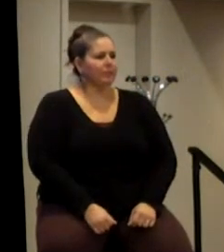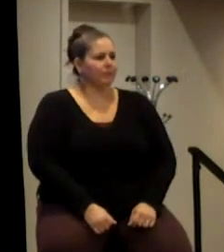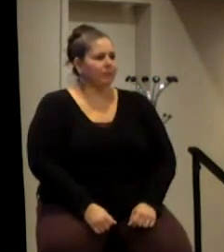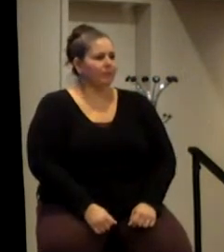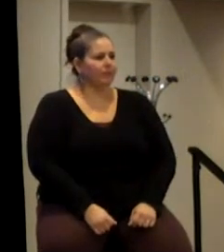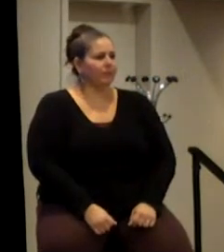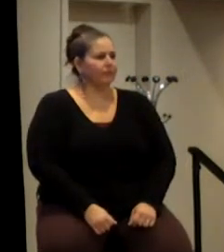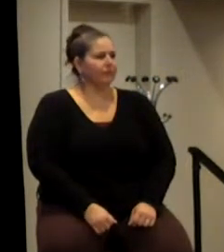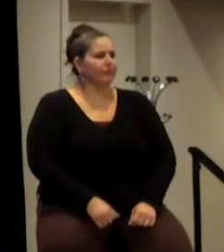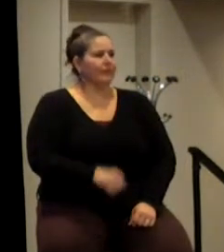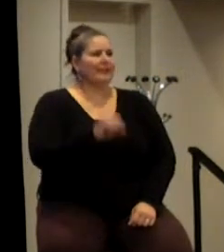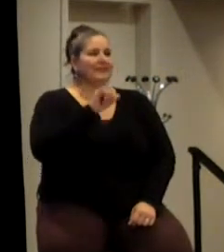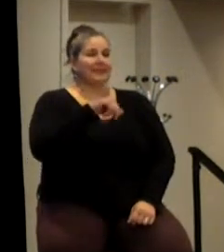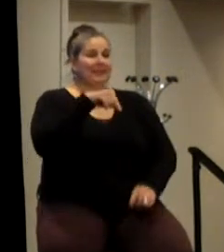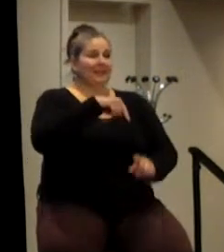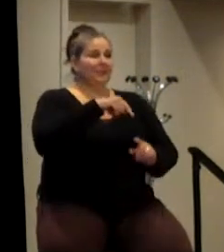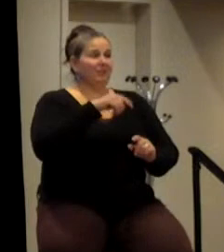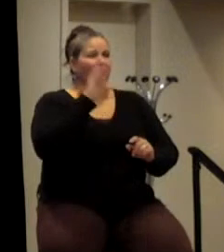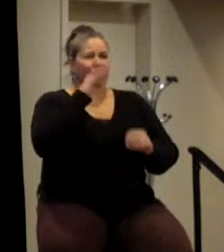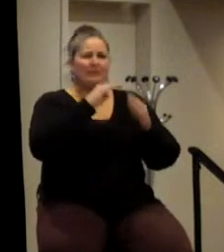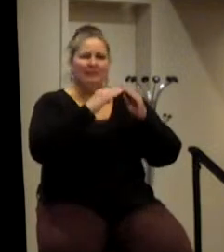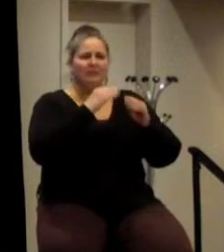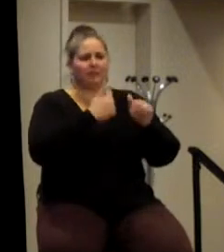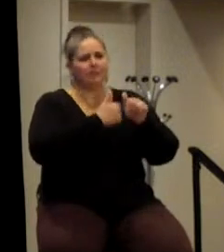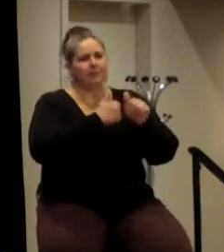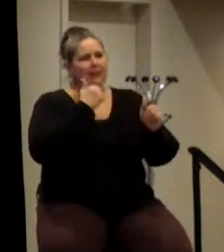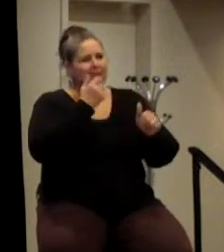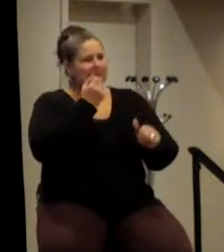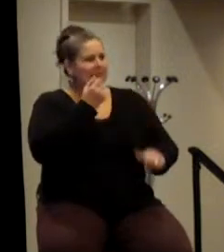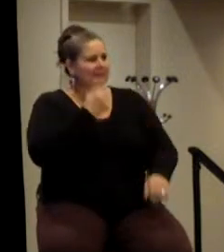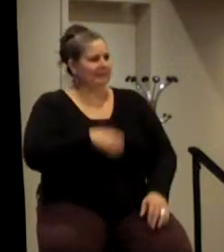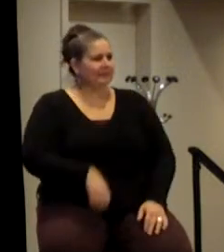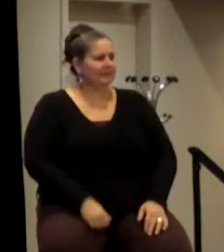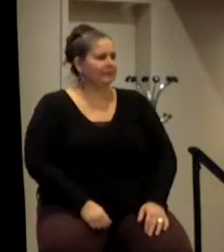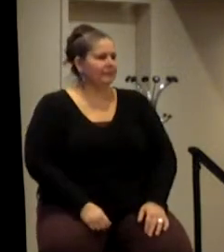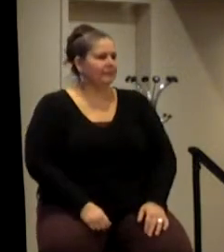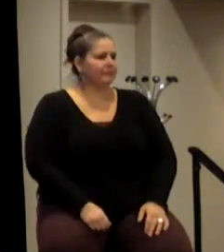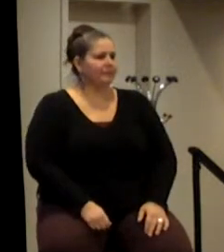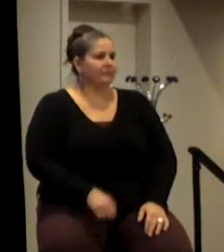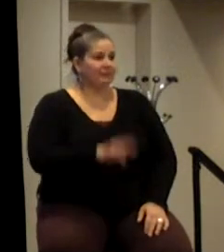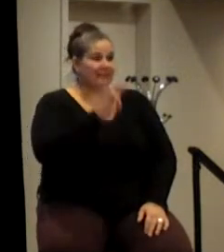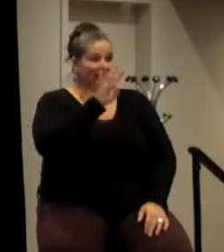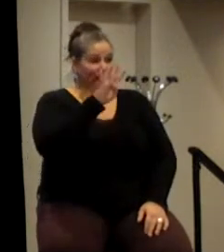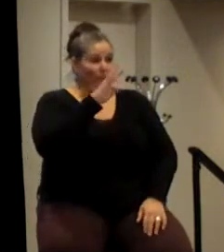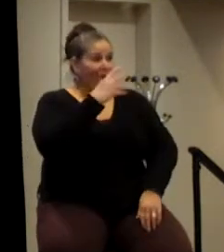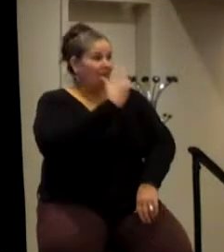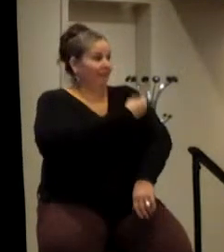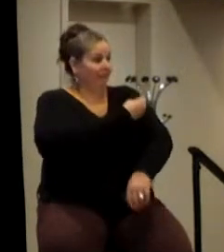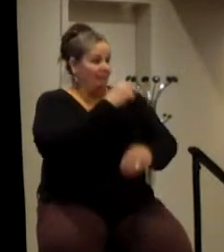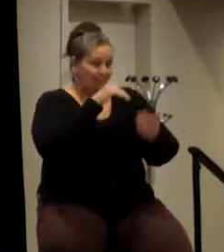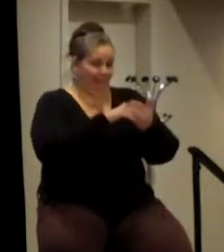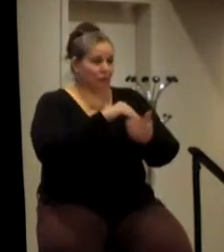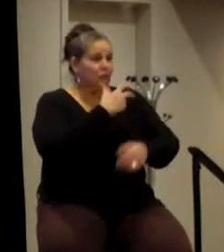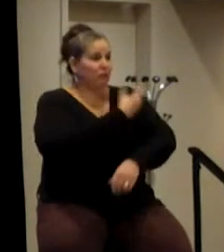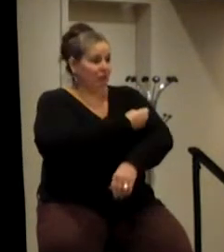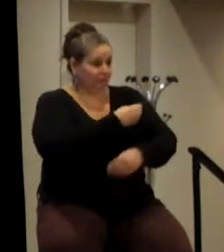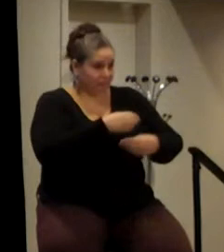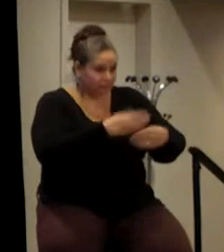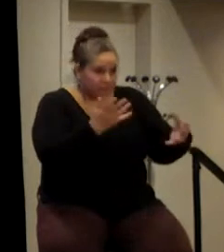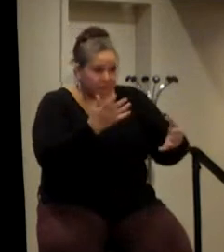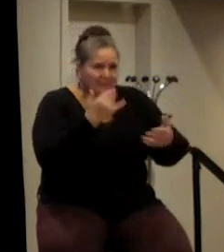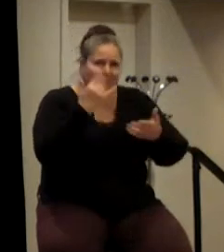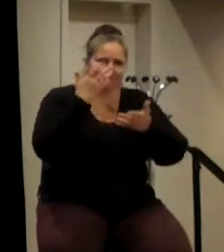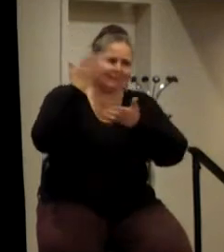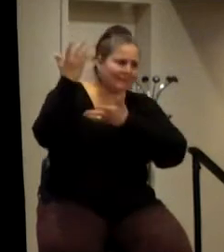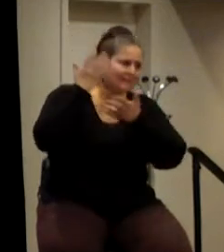the 74,000 shots to date. We're going to work with the state of New York and look on some further strategies to